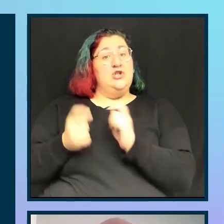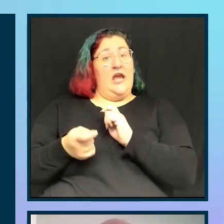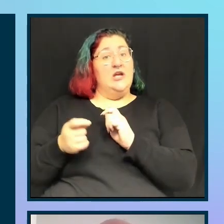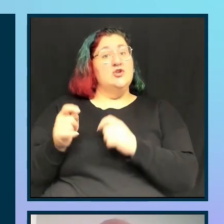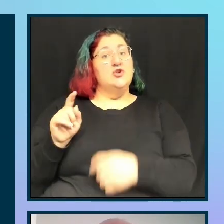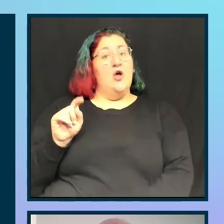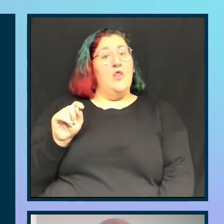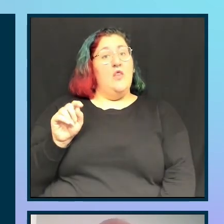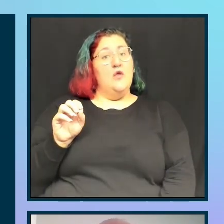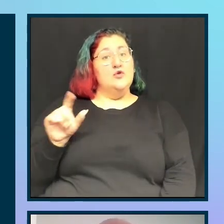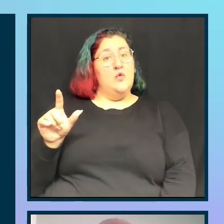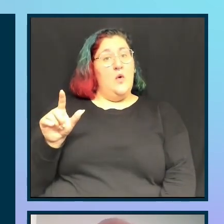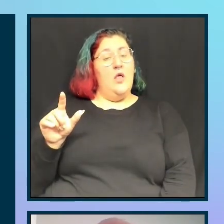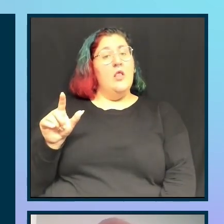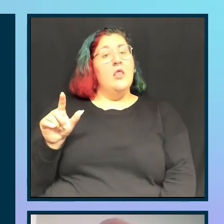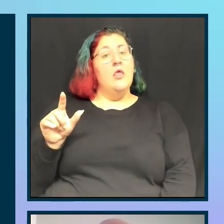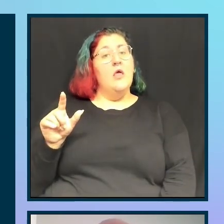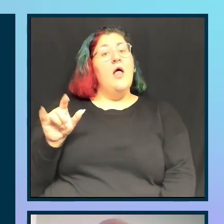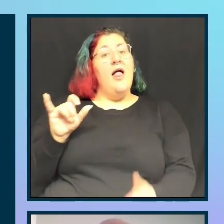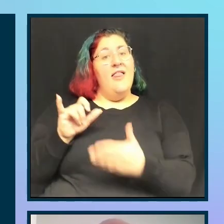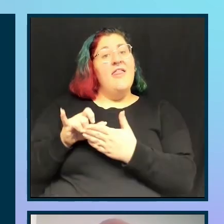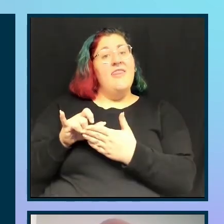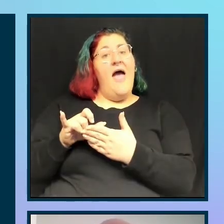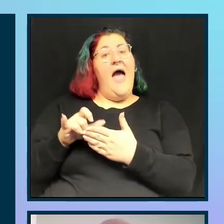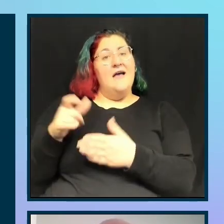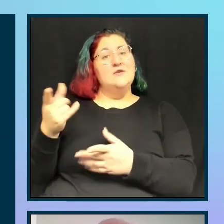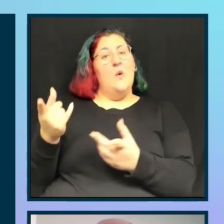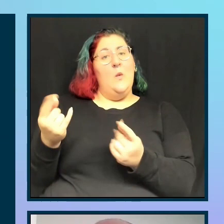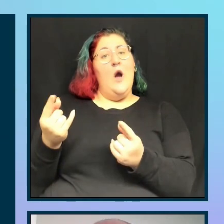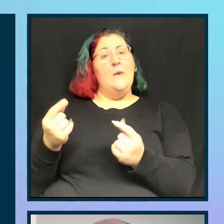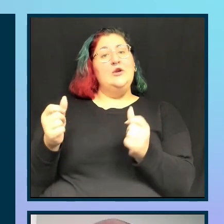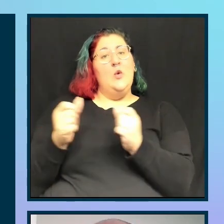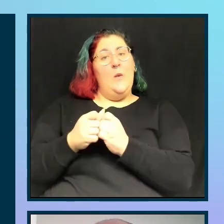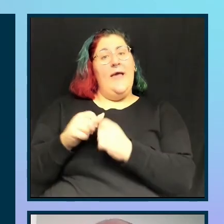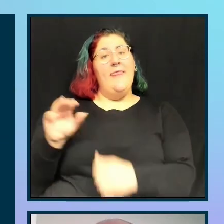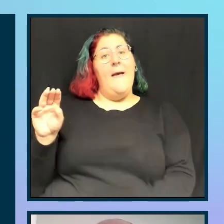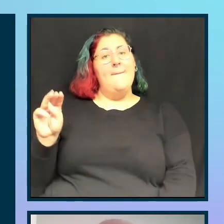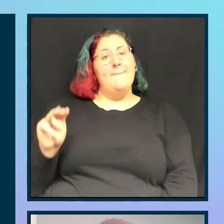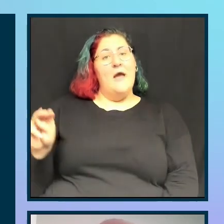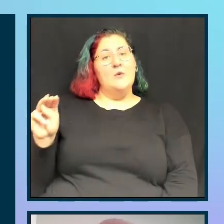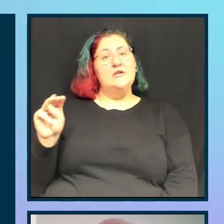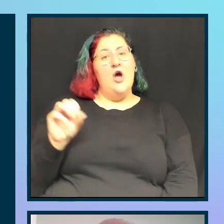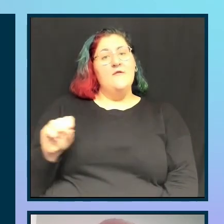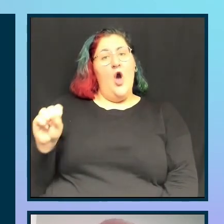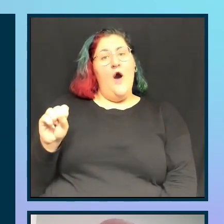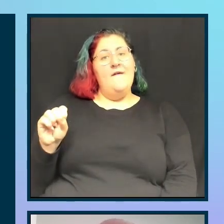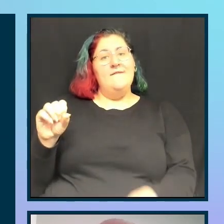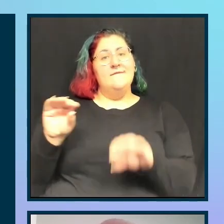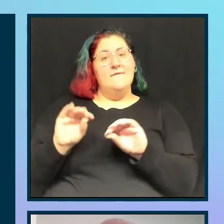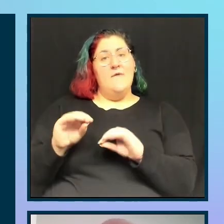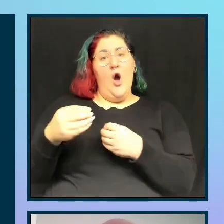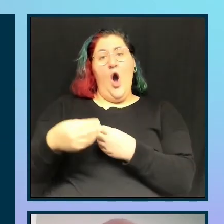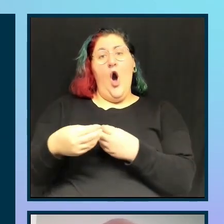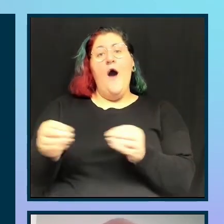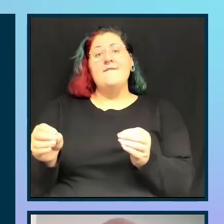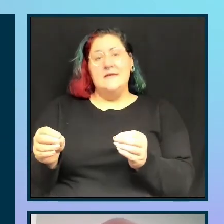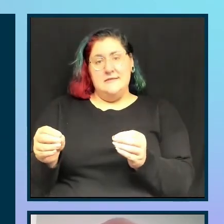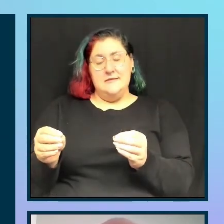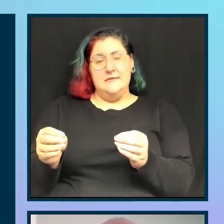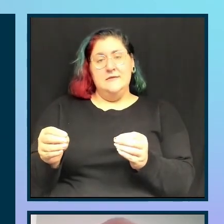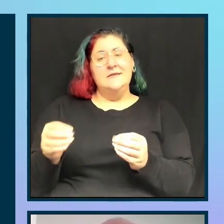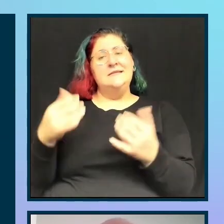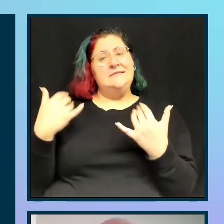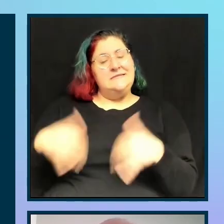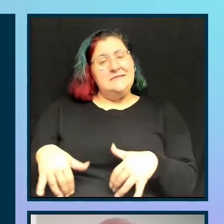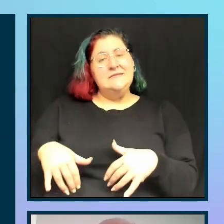those has been working with Microsoft Office documents. There is a strong reliance in working with Microsoft Office documents